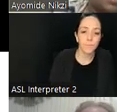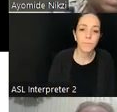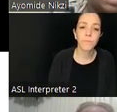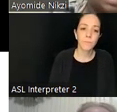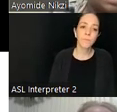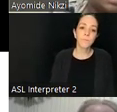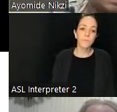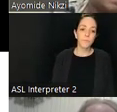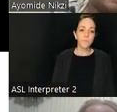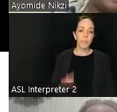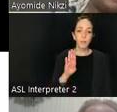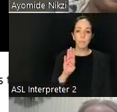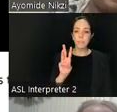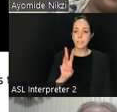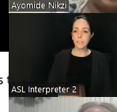moving on to B6.